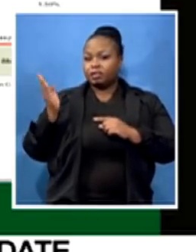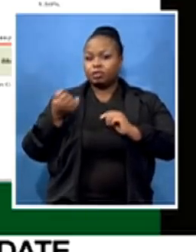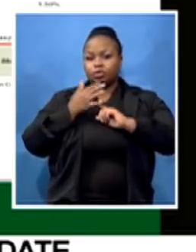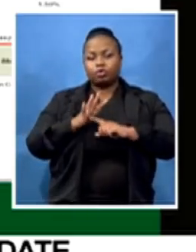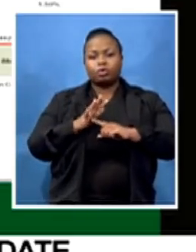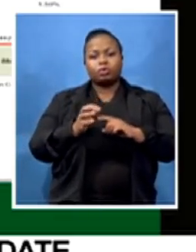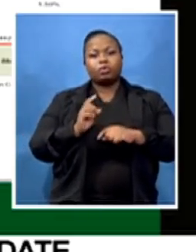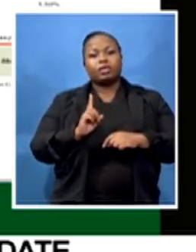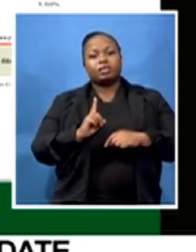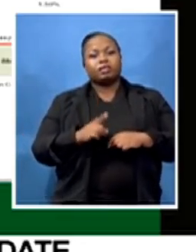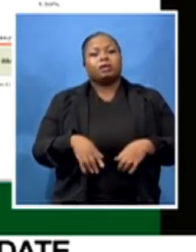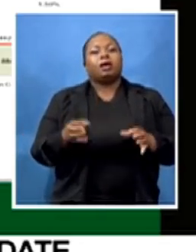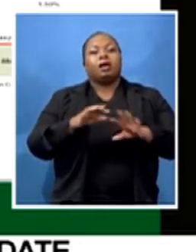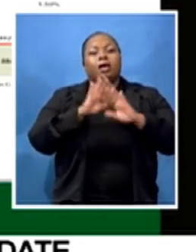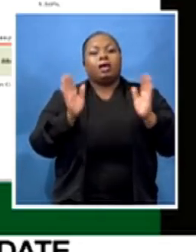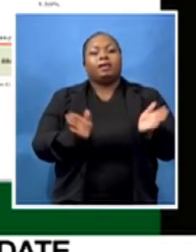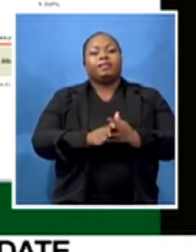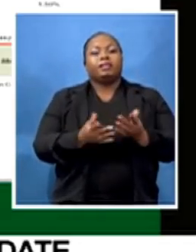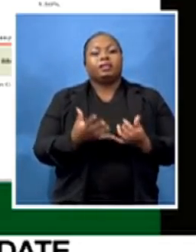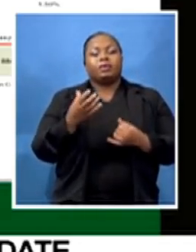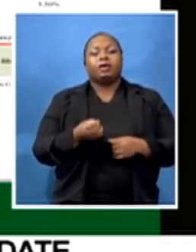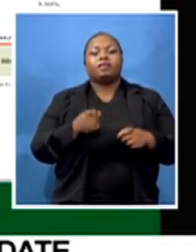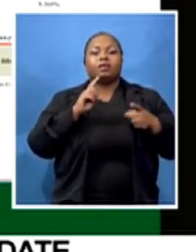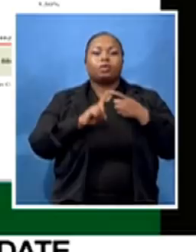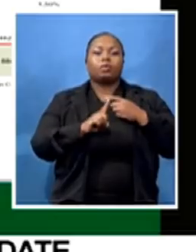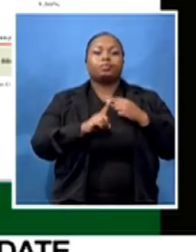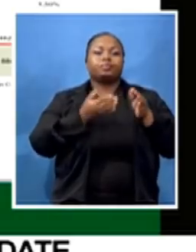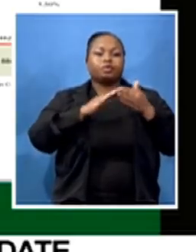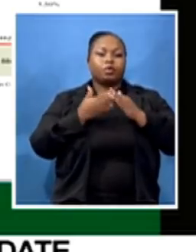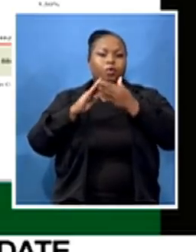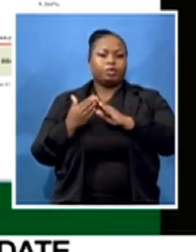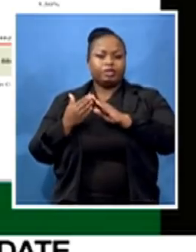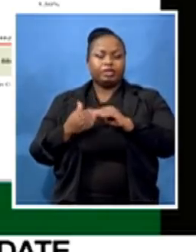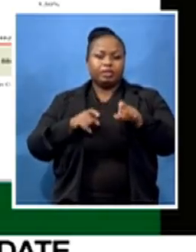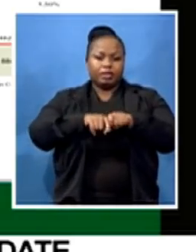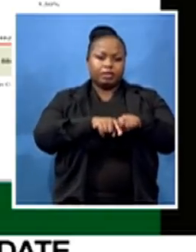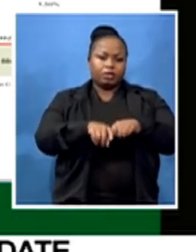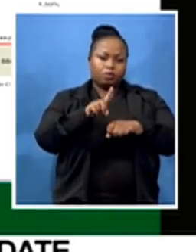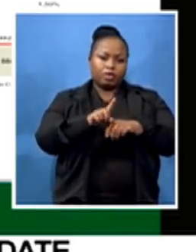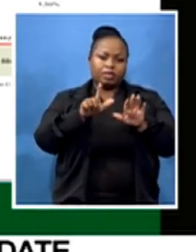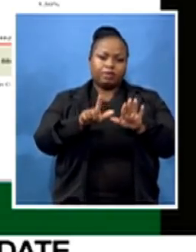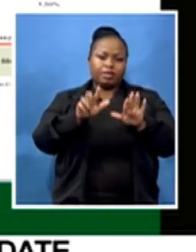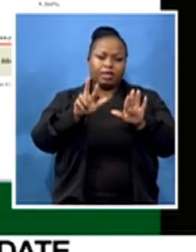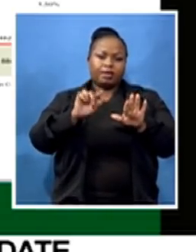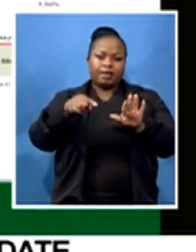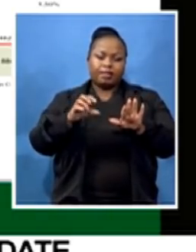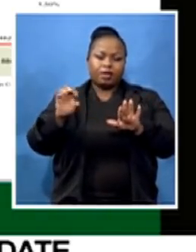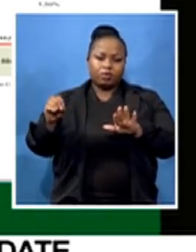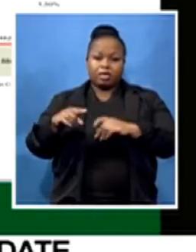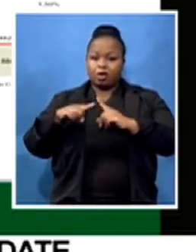through the community testing, 178,000, and that the positivity rate that you can see is around